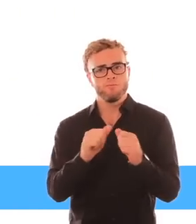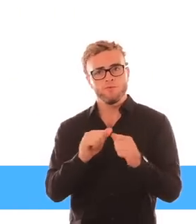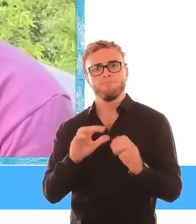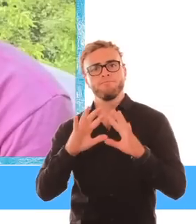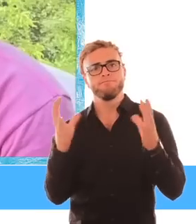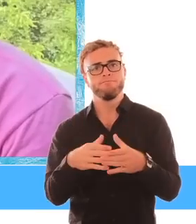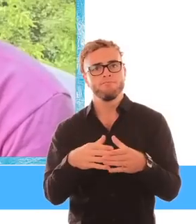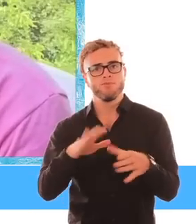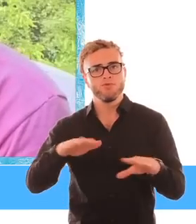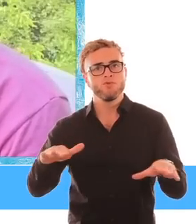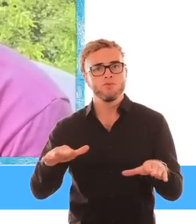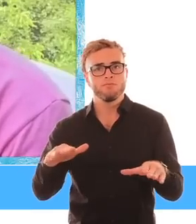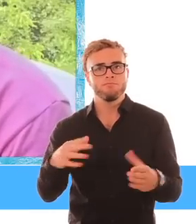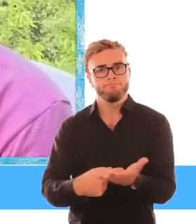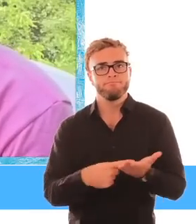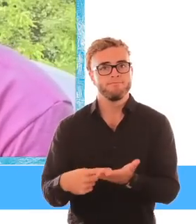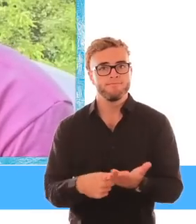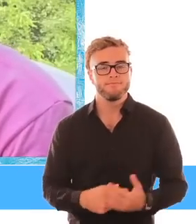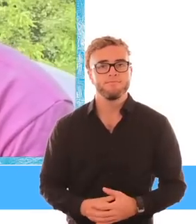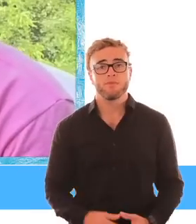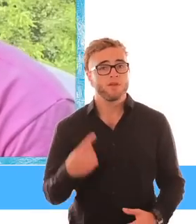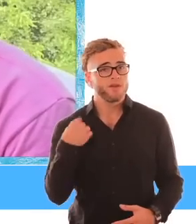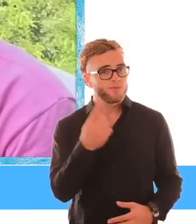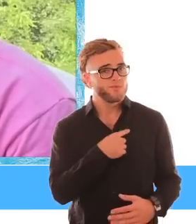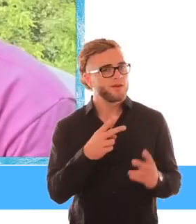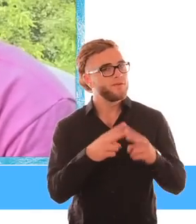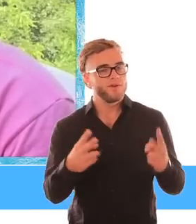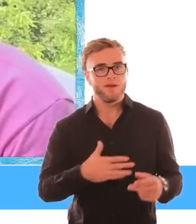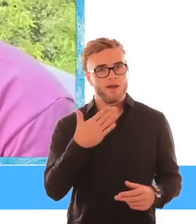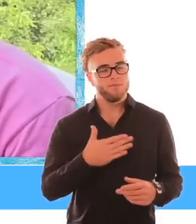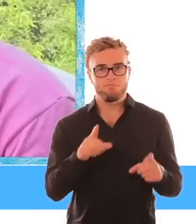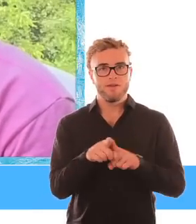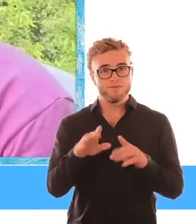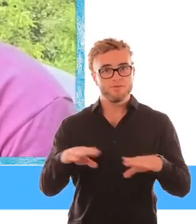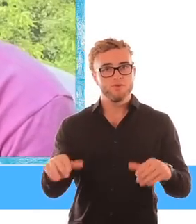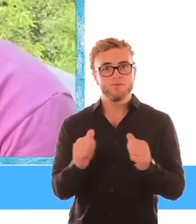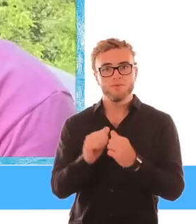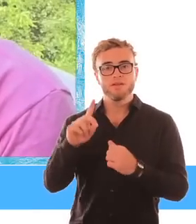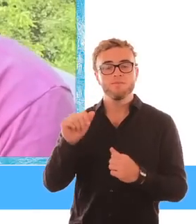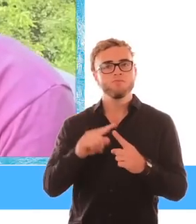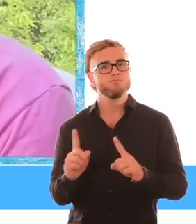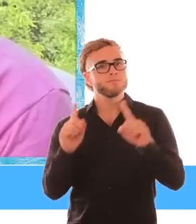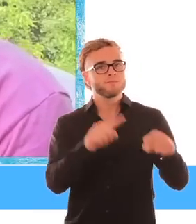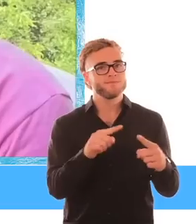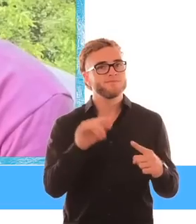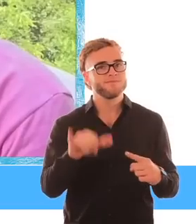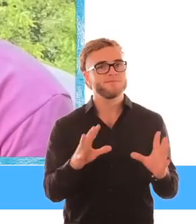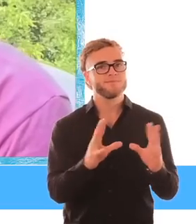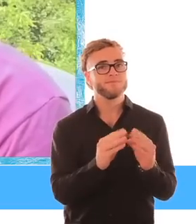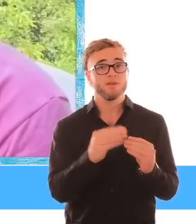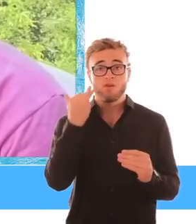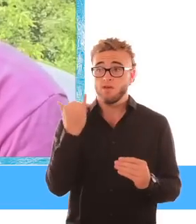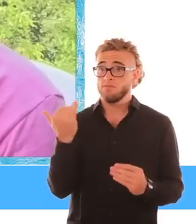Yisenga Alodi, 17. We are very happy as children with disabilities to attend this meeting because during the